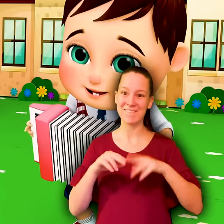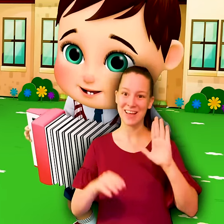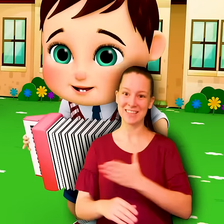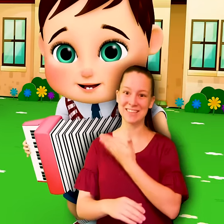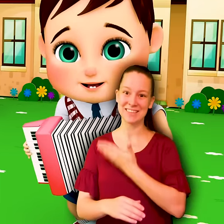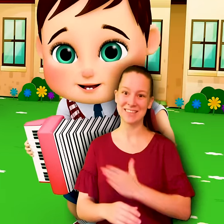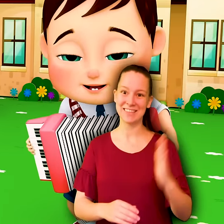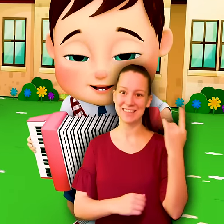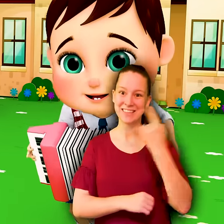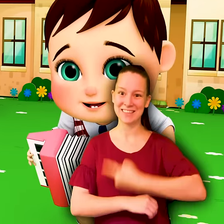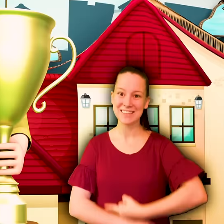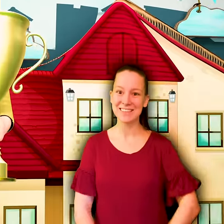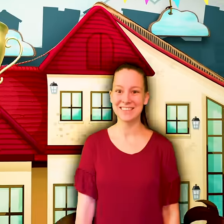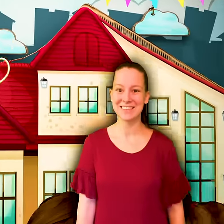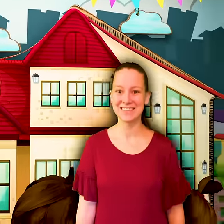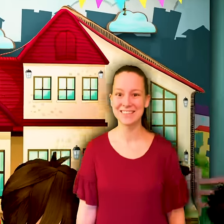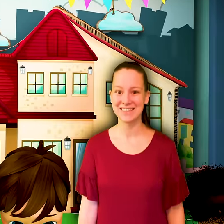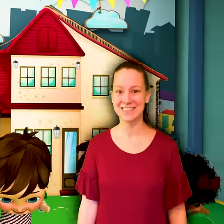singing